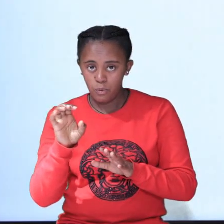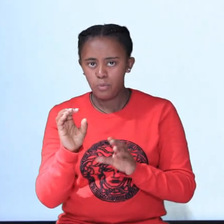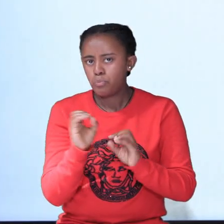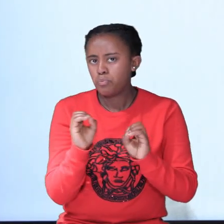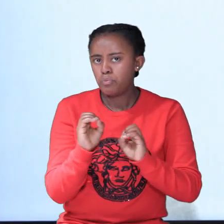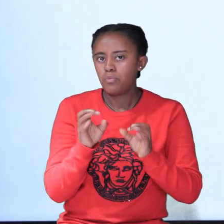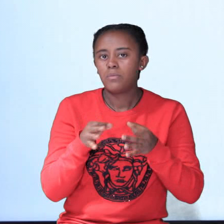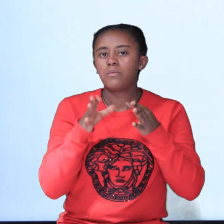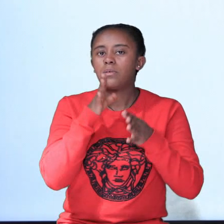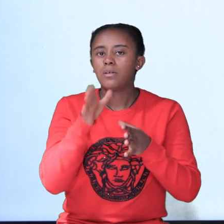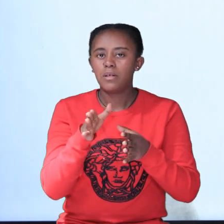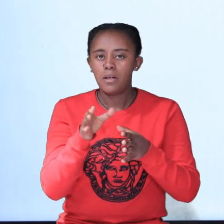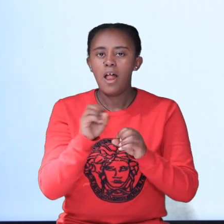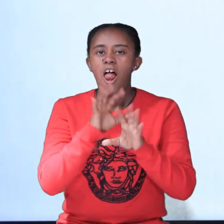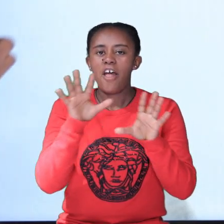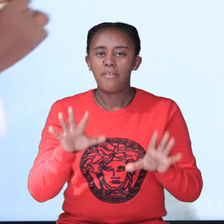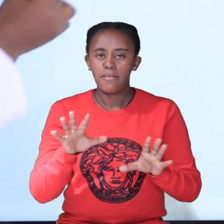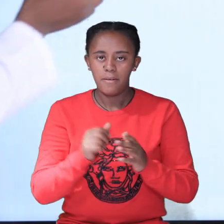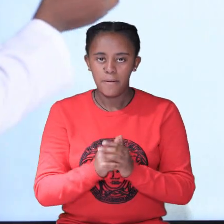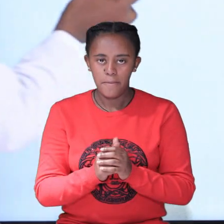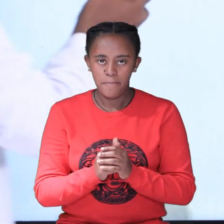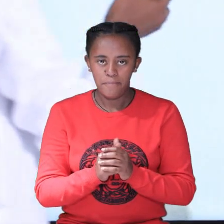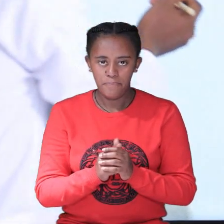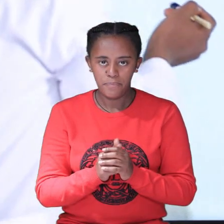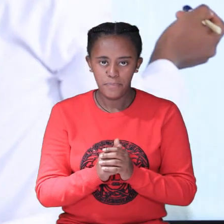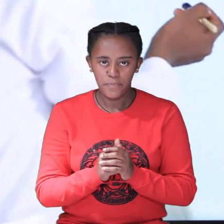Does not pass a light.